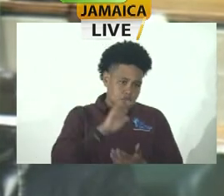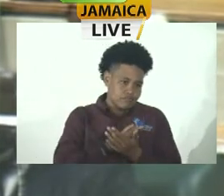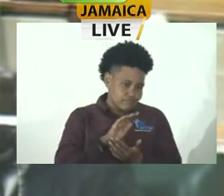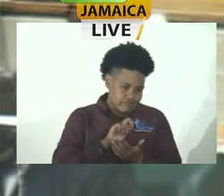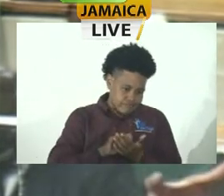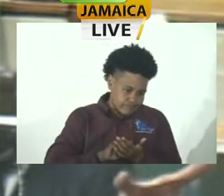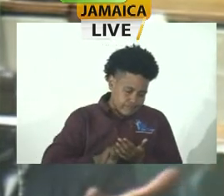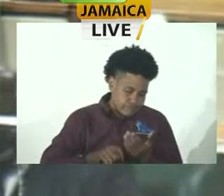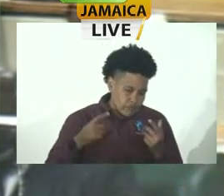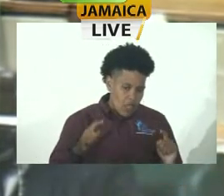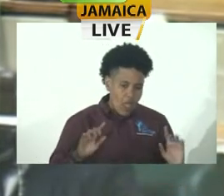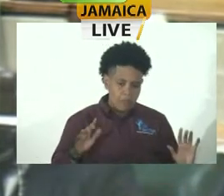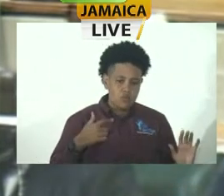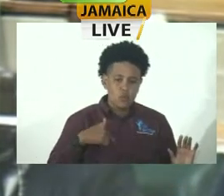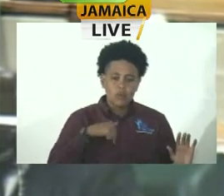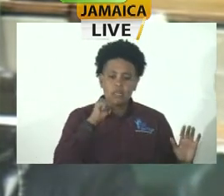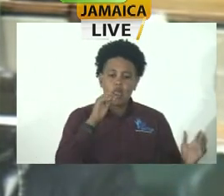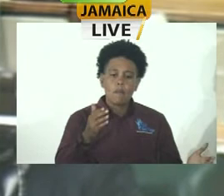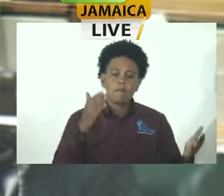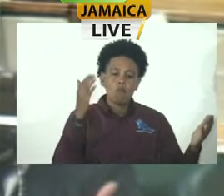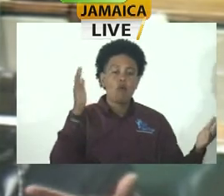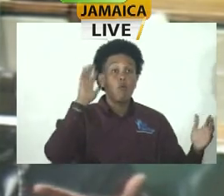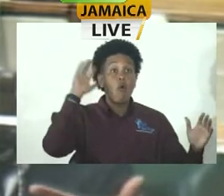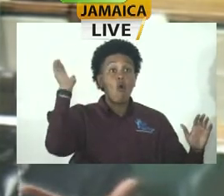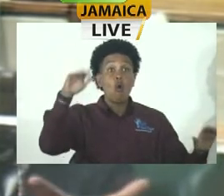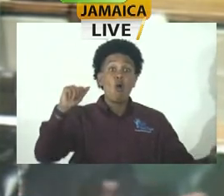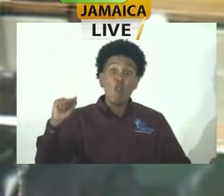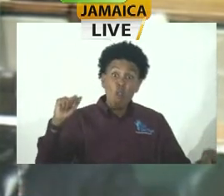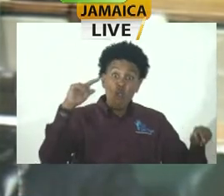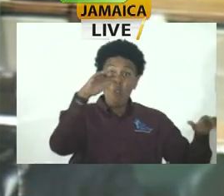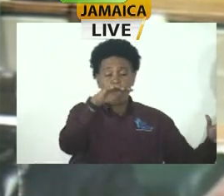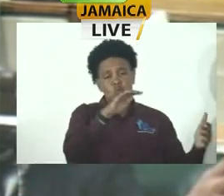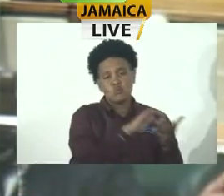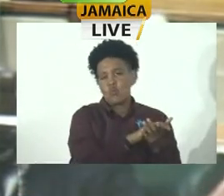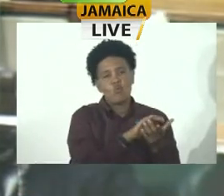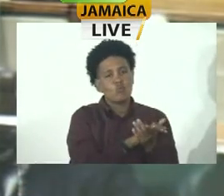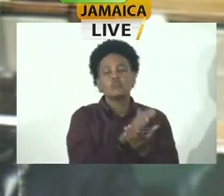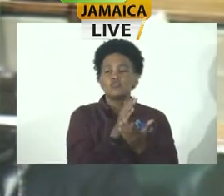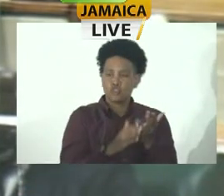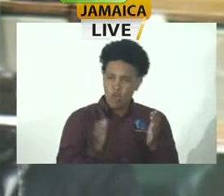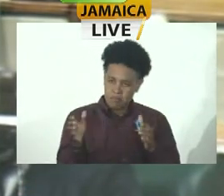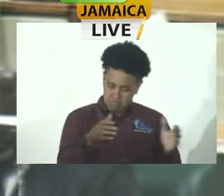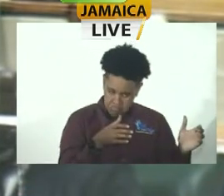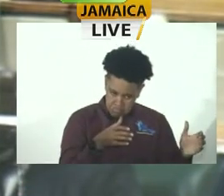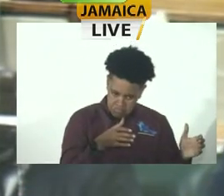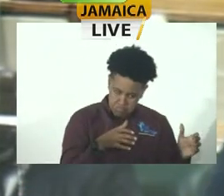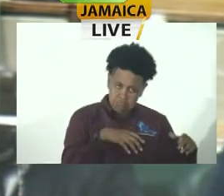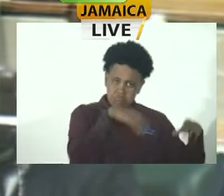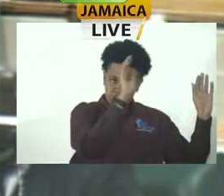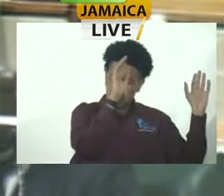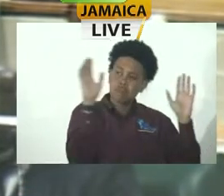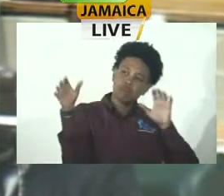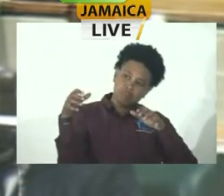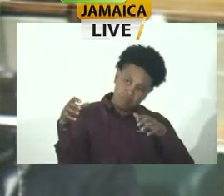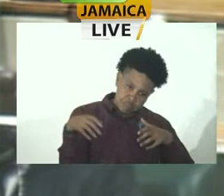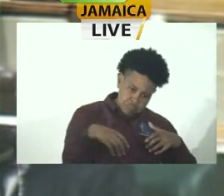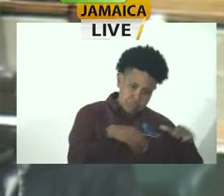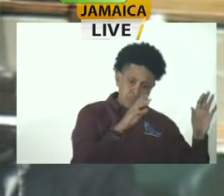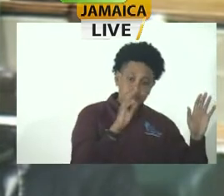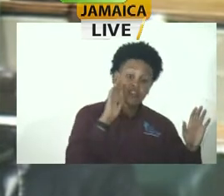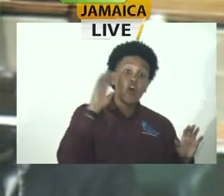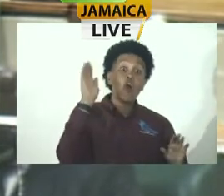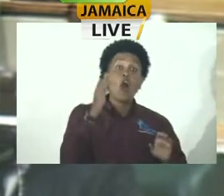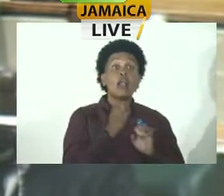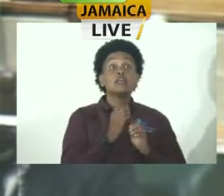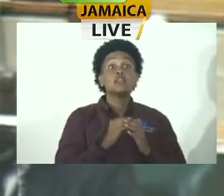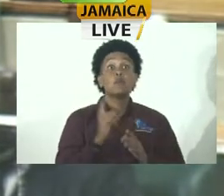speaker we are not proposing that we will have the entire court of of exam students coming to school all at